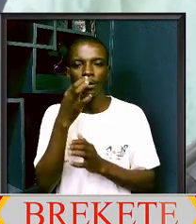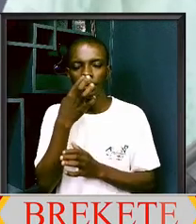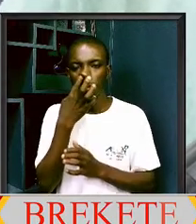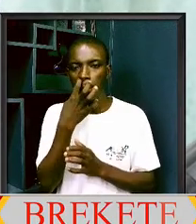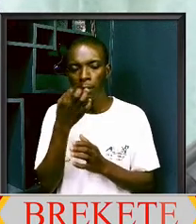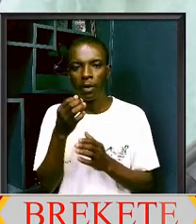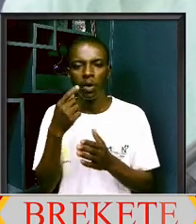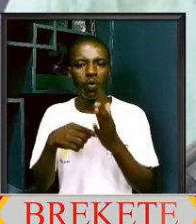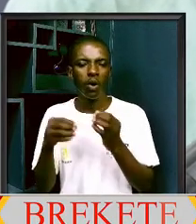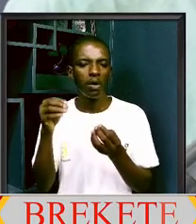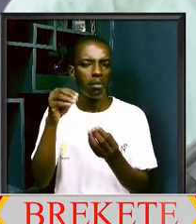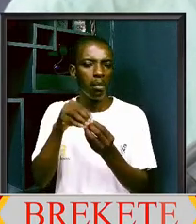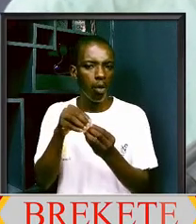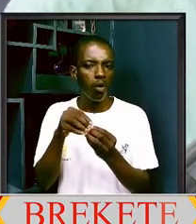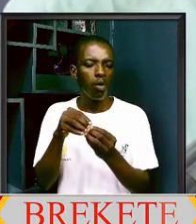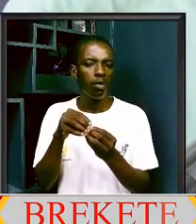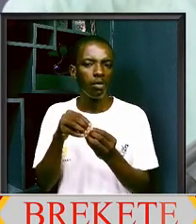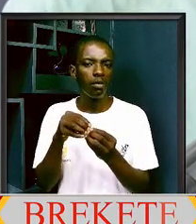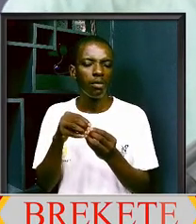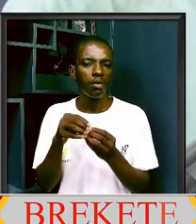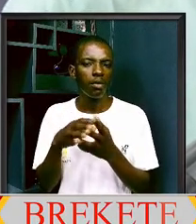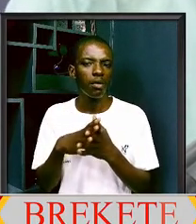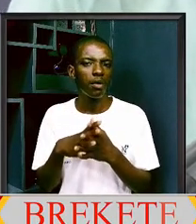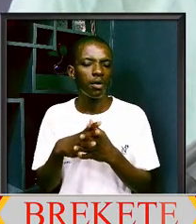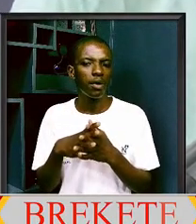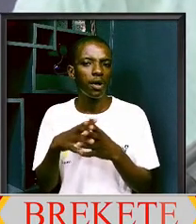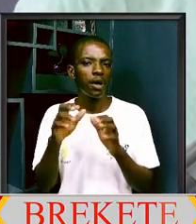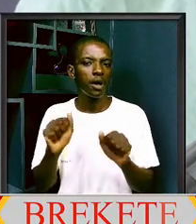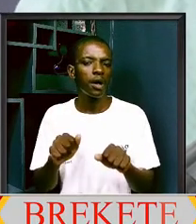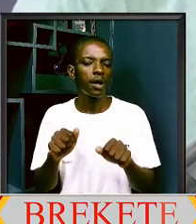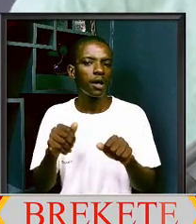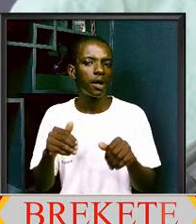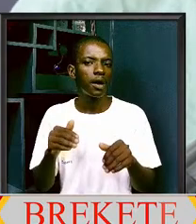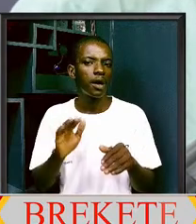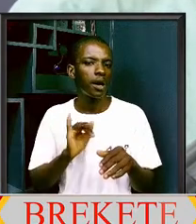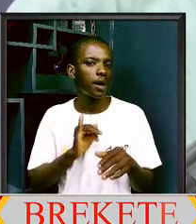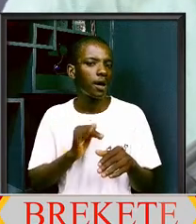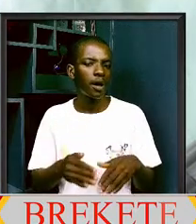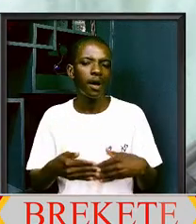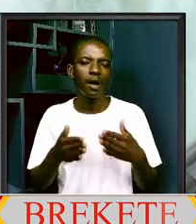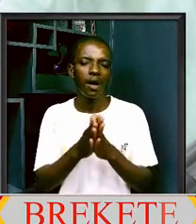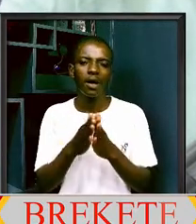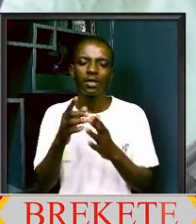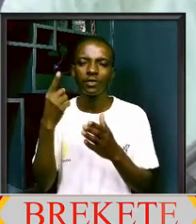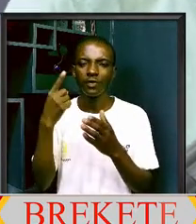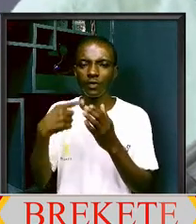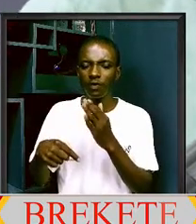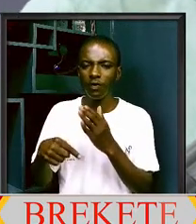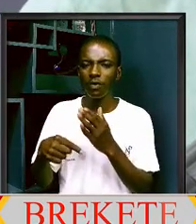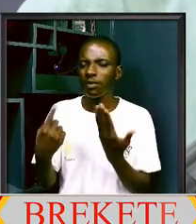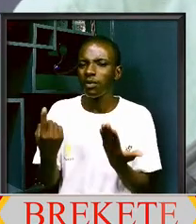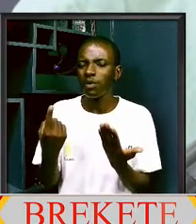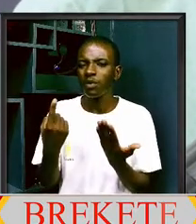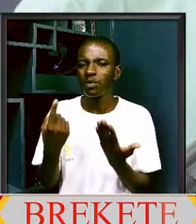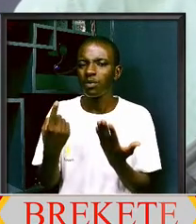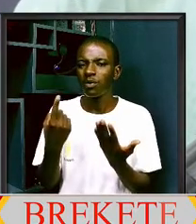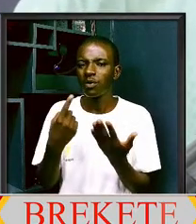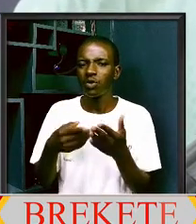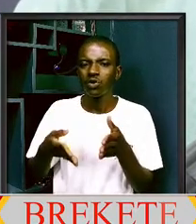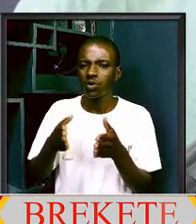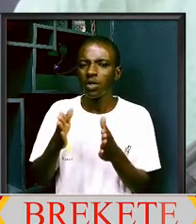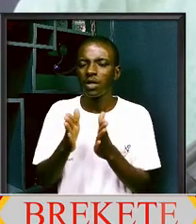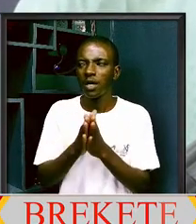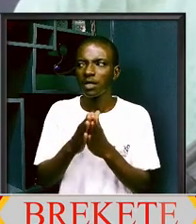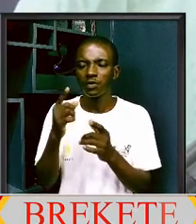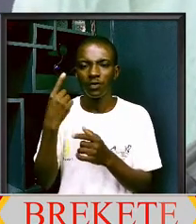amen what more can I ask for what more should I ask